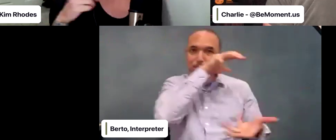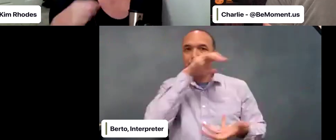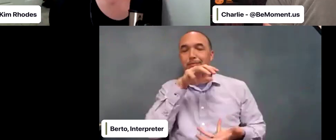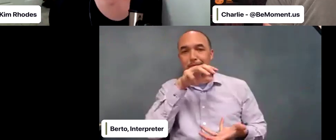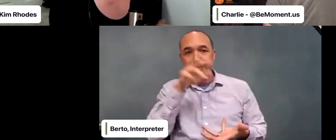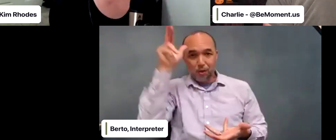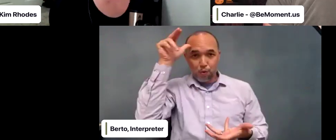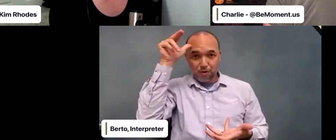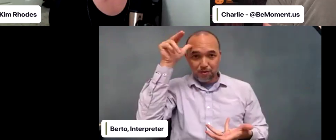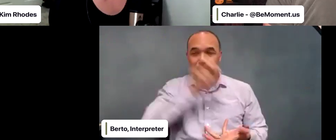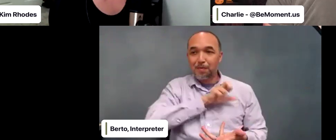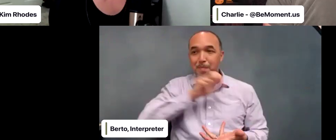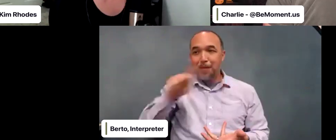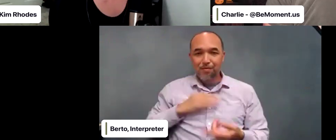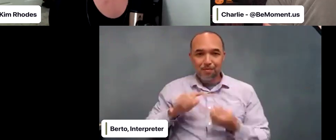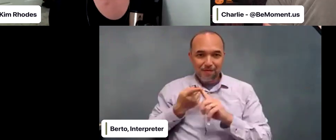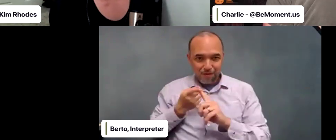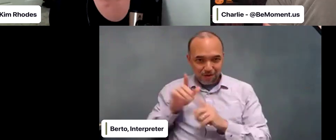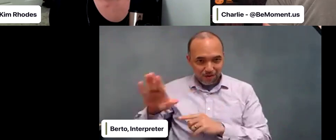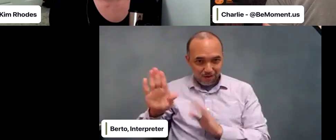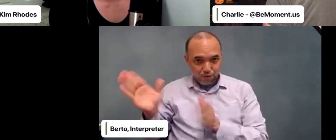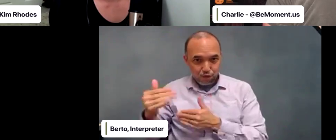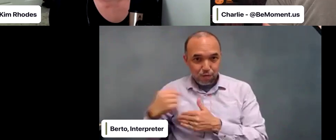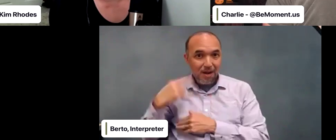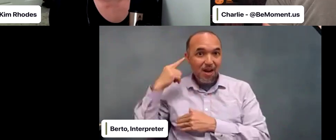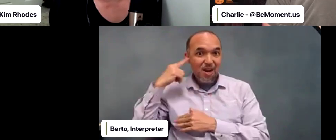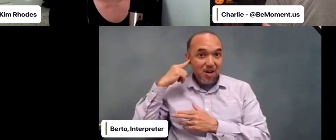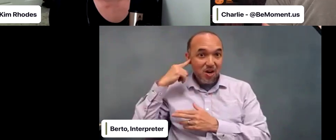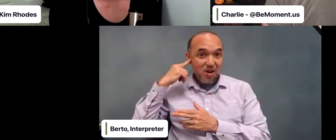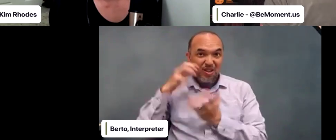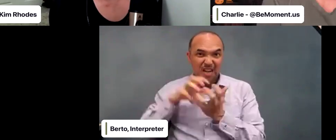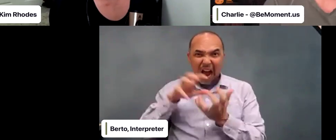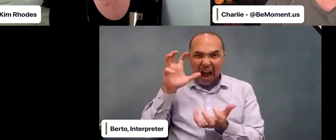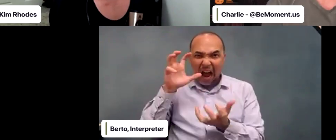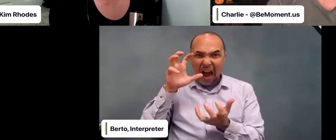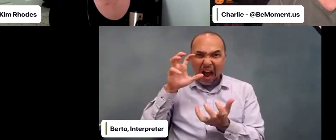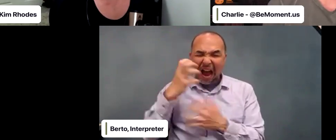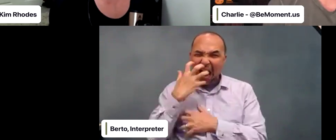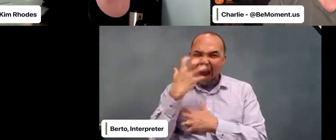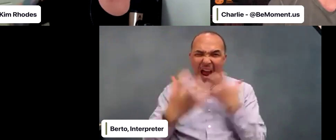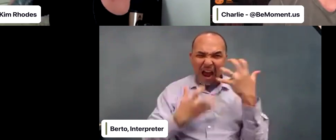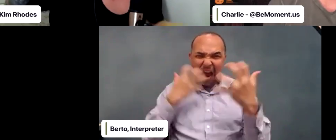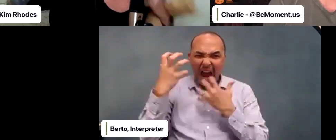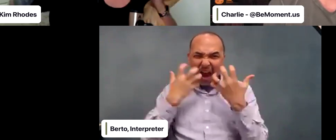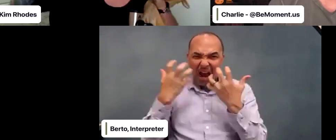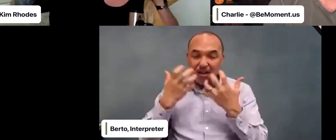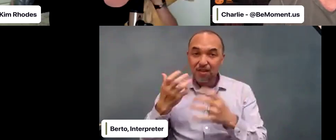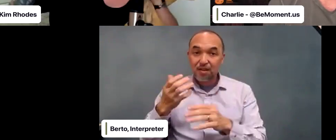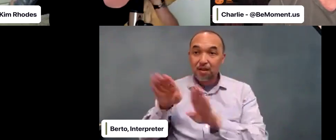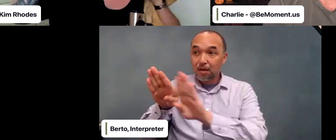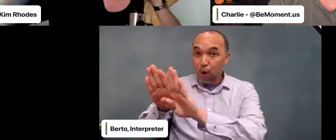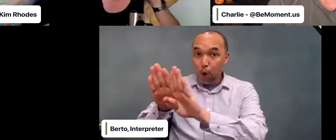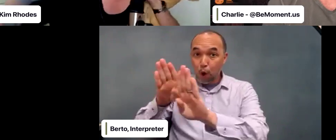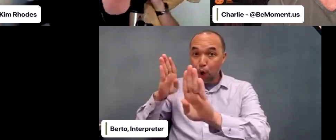to my friend Gordon's room, and I hear screaming from inside the room. And I open the door, and apparently the thing